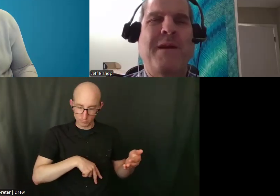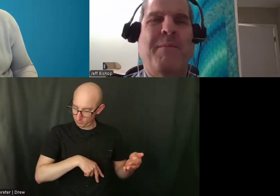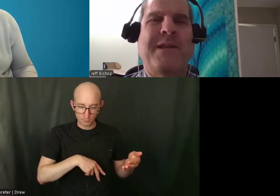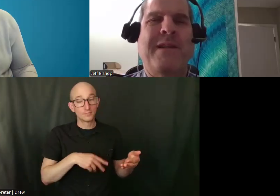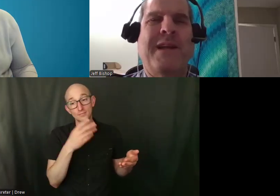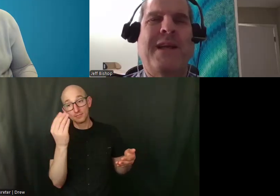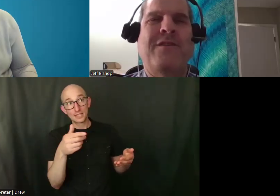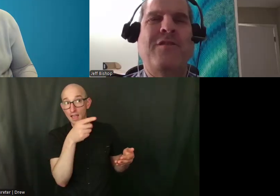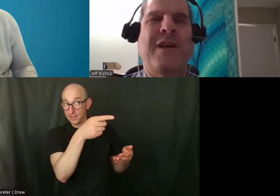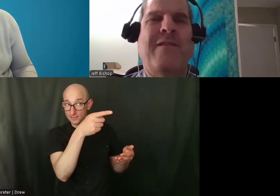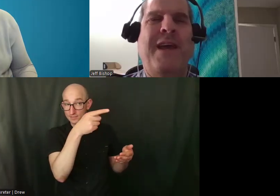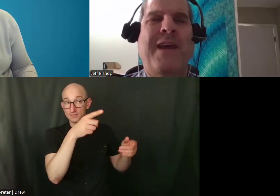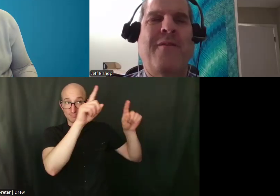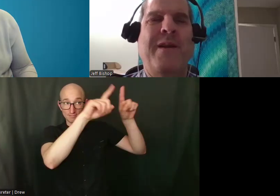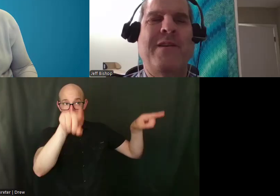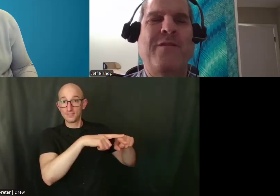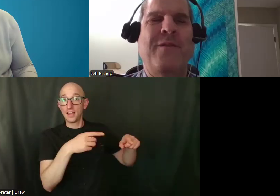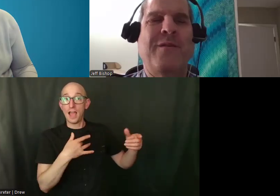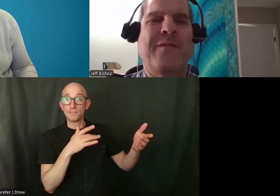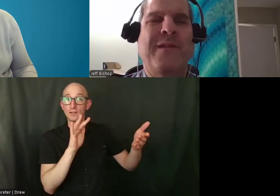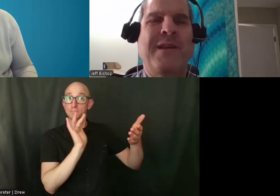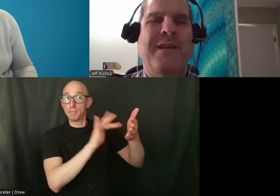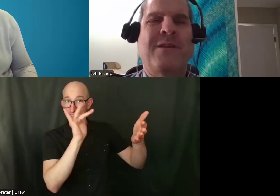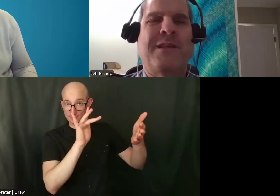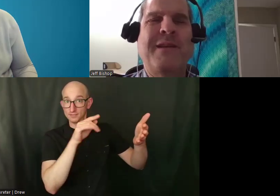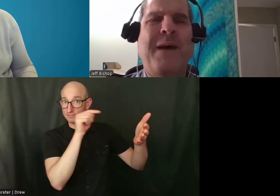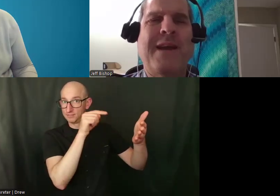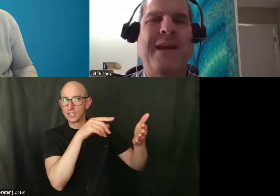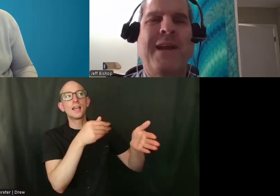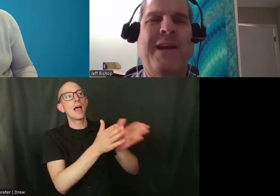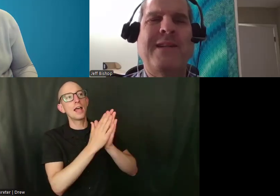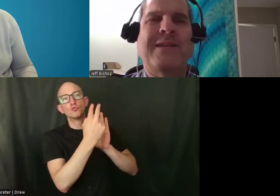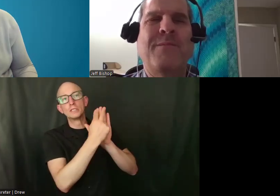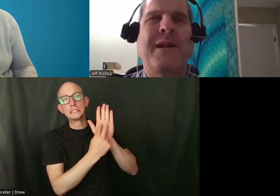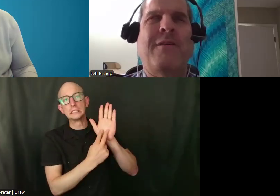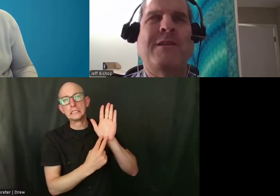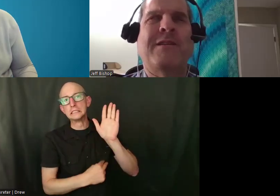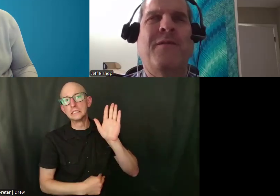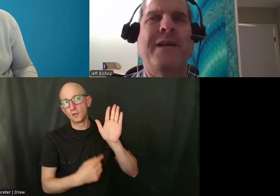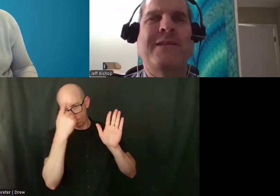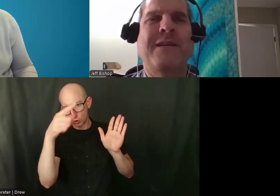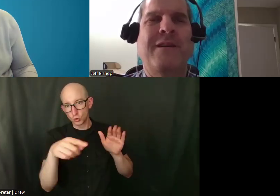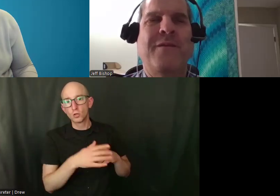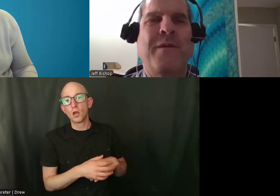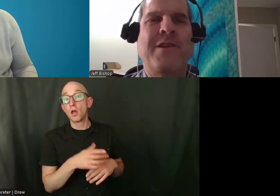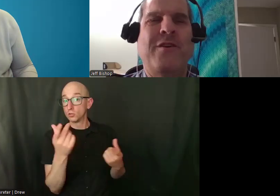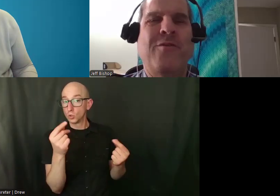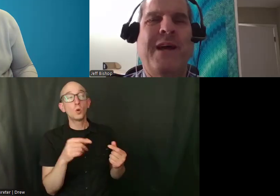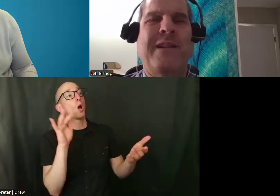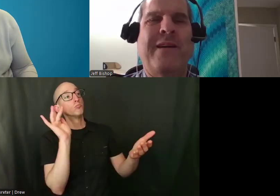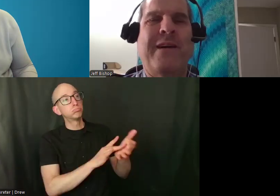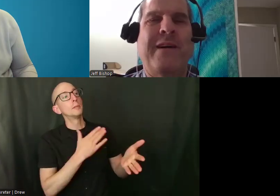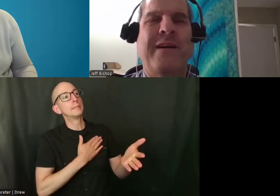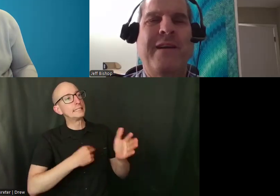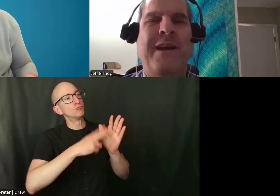to be a button that allows you to have the AI read it to you. So sit back and let someone else's voice read you